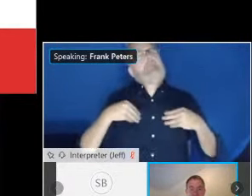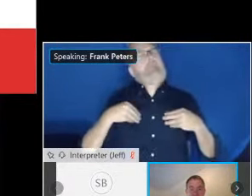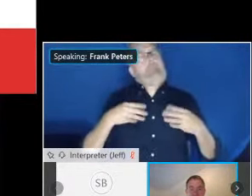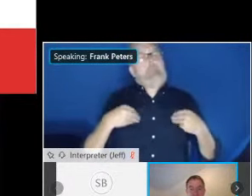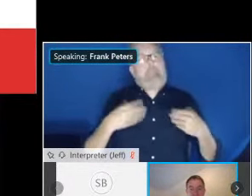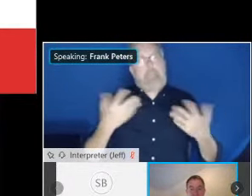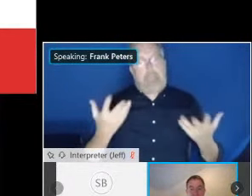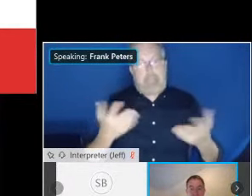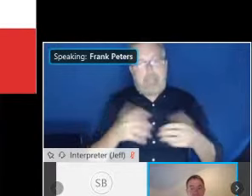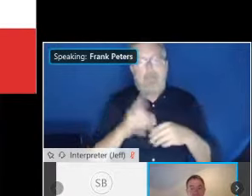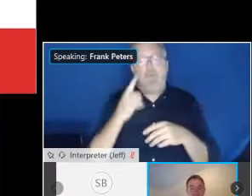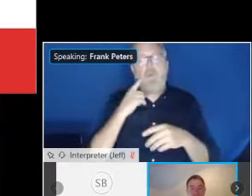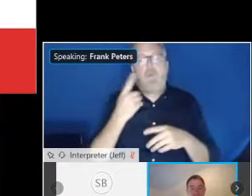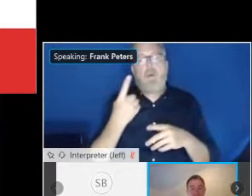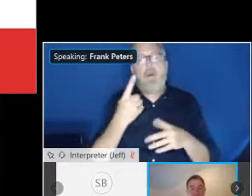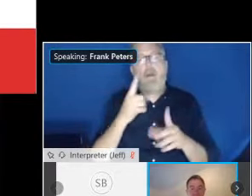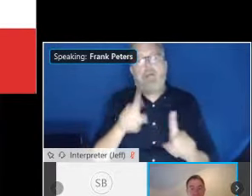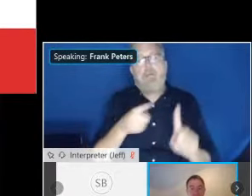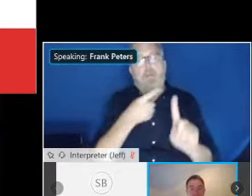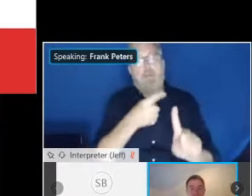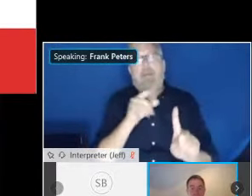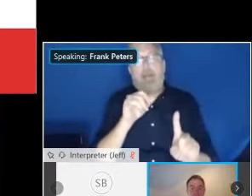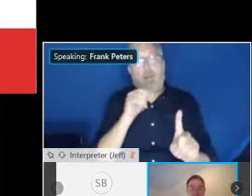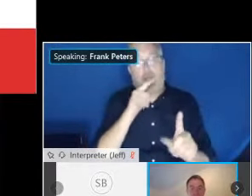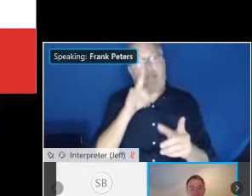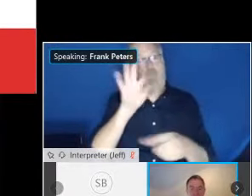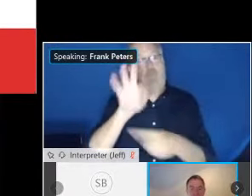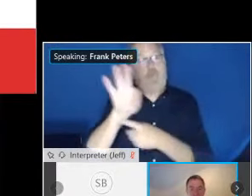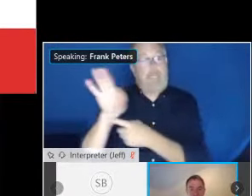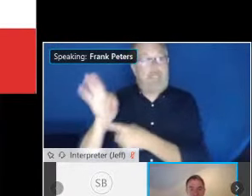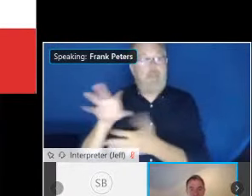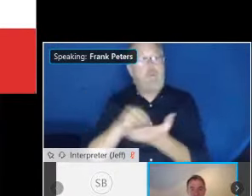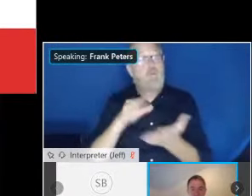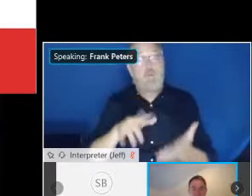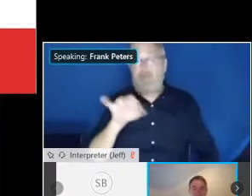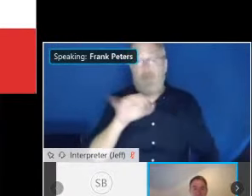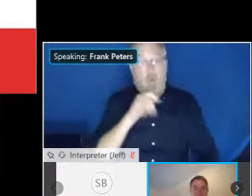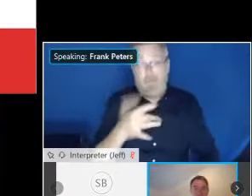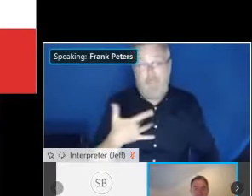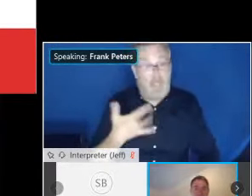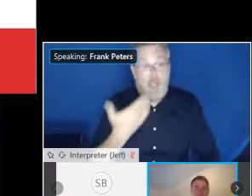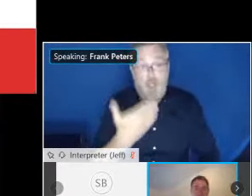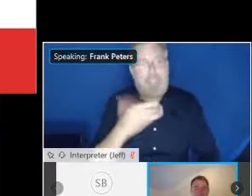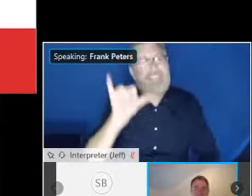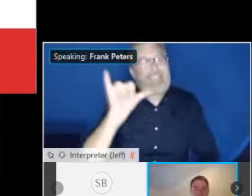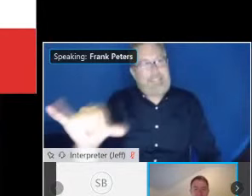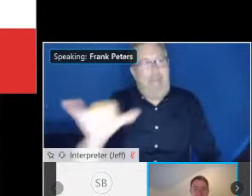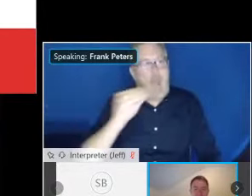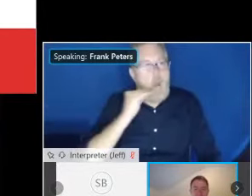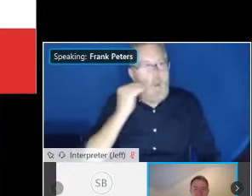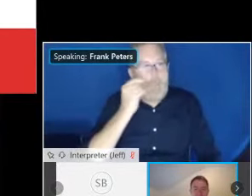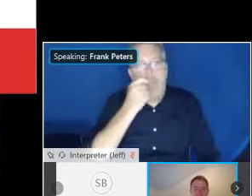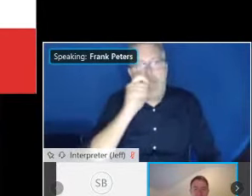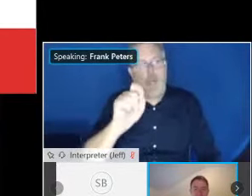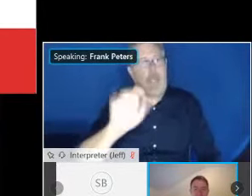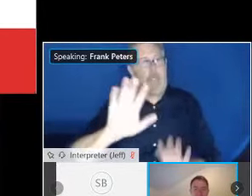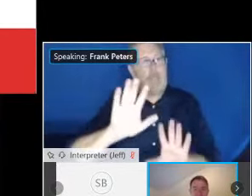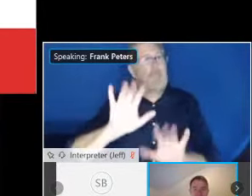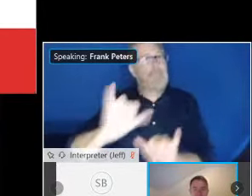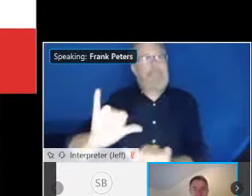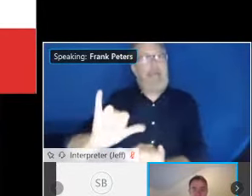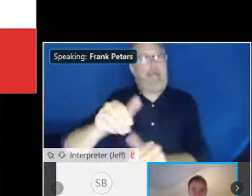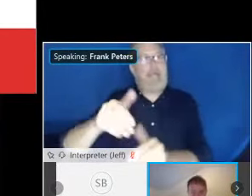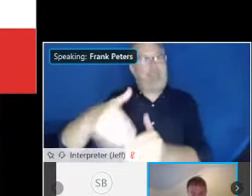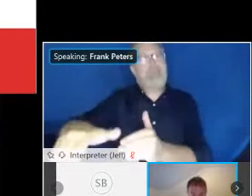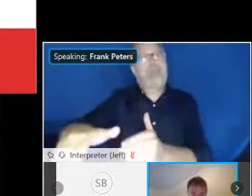the Cyclones Care, one of the initiatives is if you're not feeling well, stay home, and we don't want these students in the classroom. So we need asking some flexibility here.